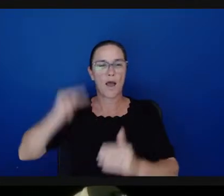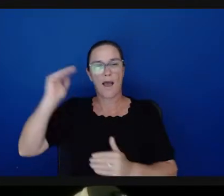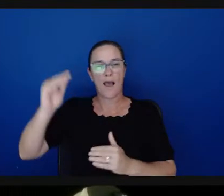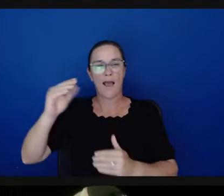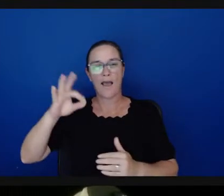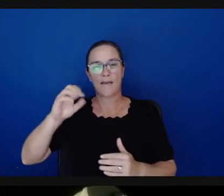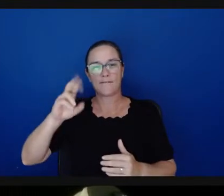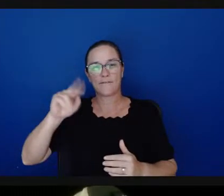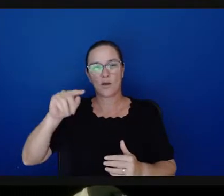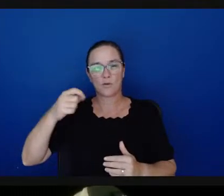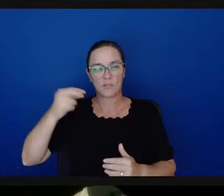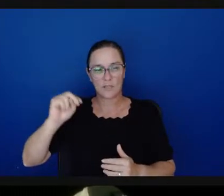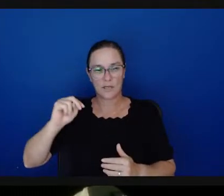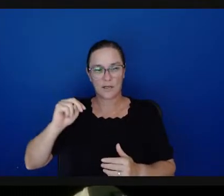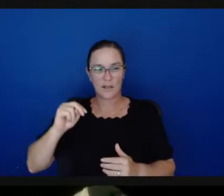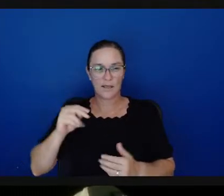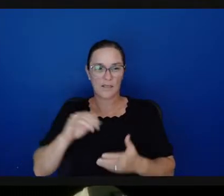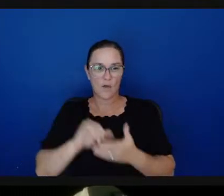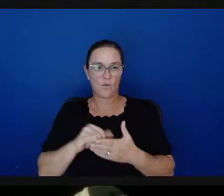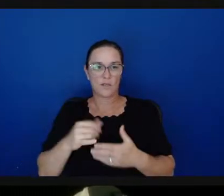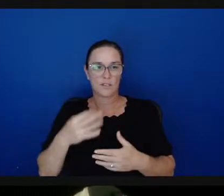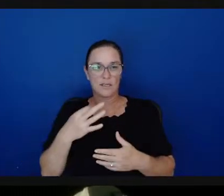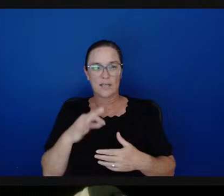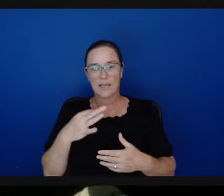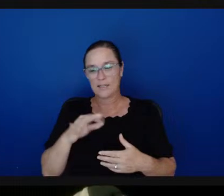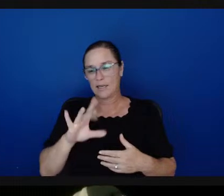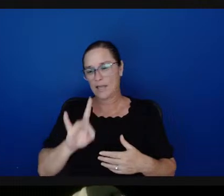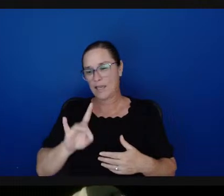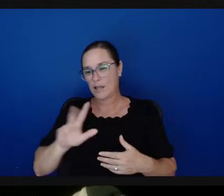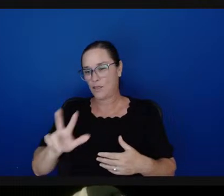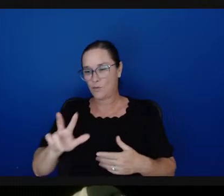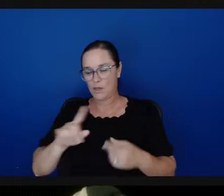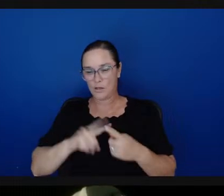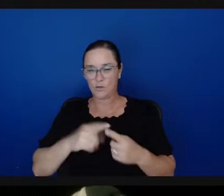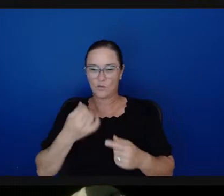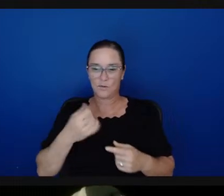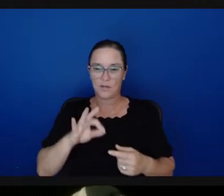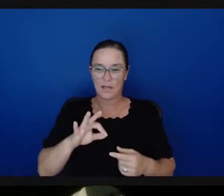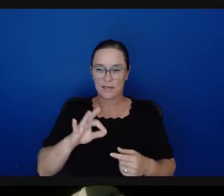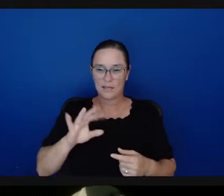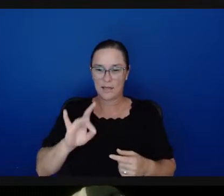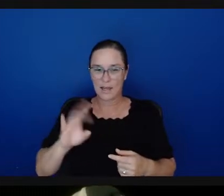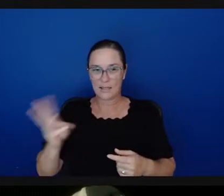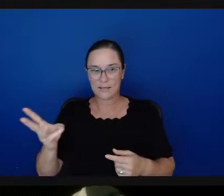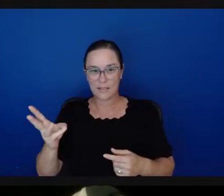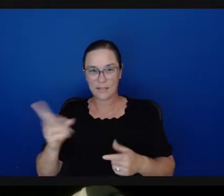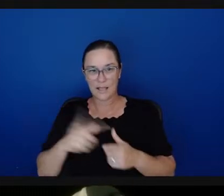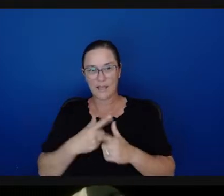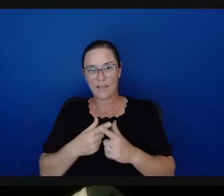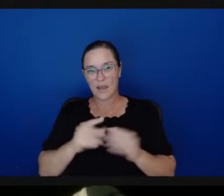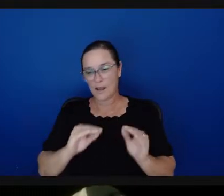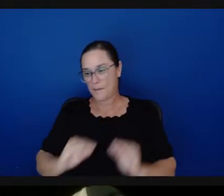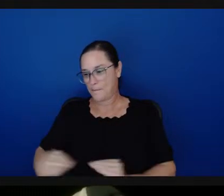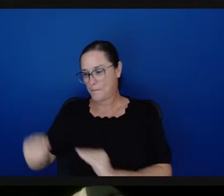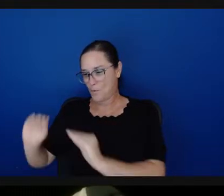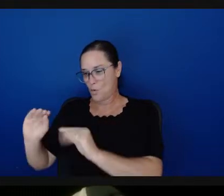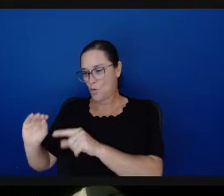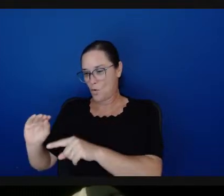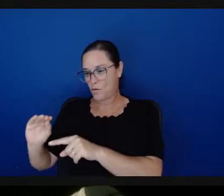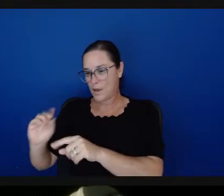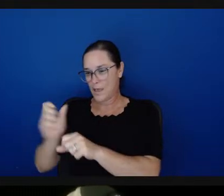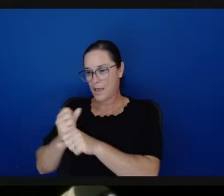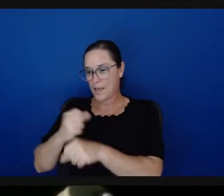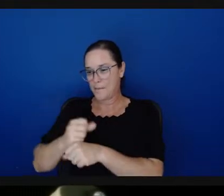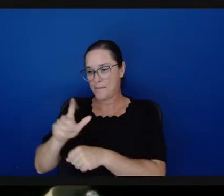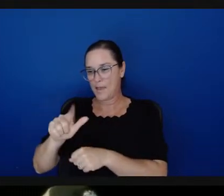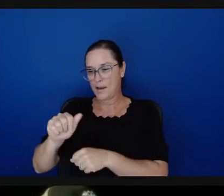the first 1983 to 1986. Then it shifted to Kupainaha, where then it formed a lava lake